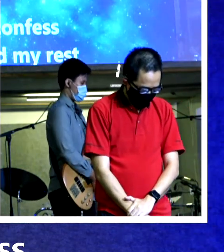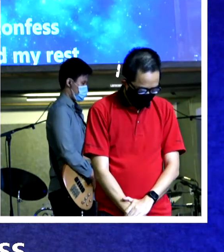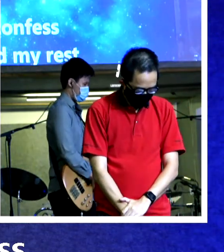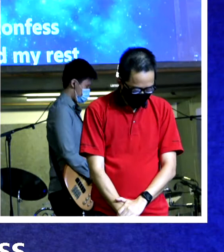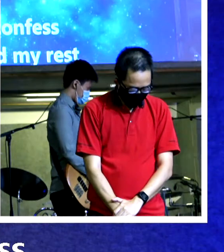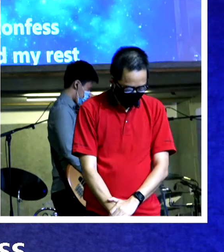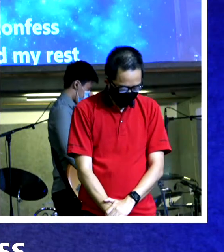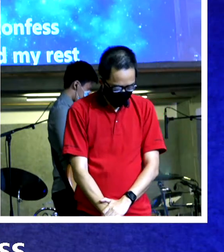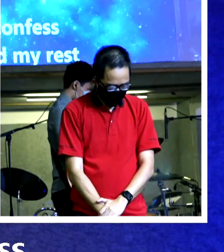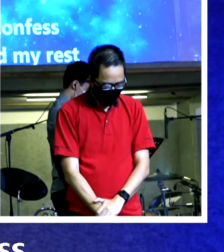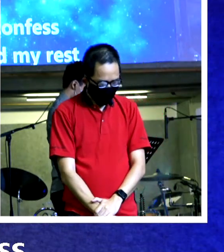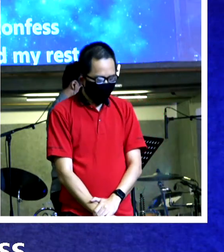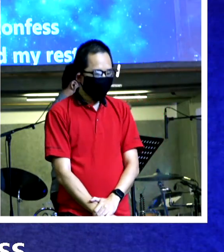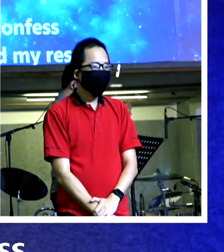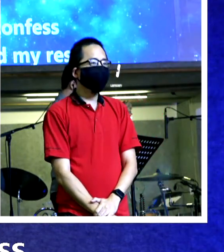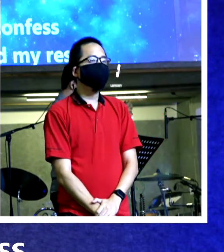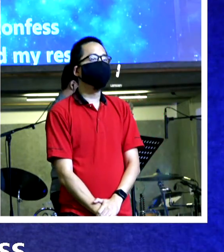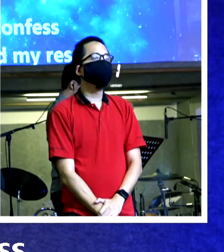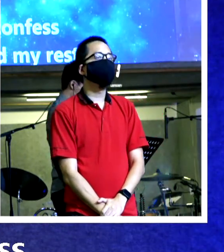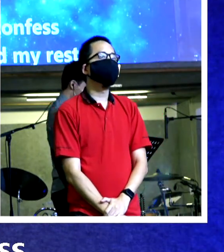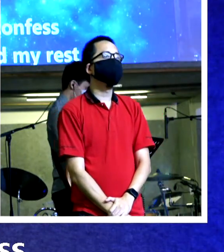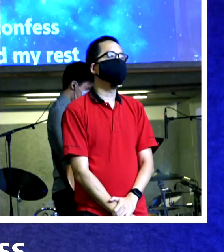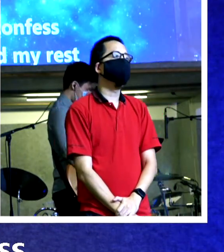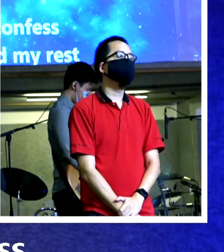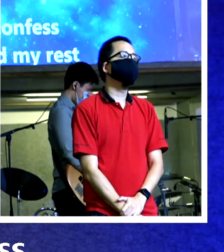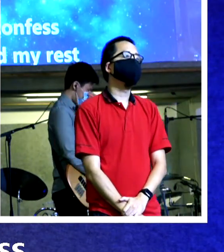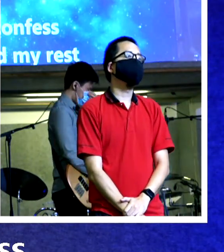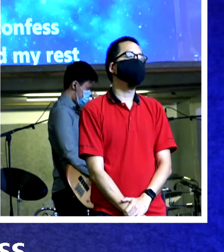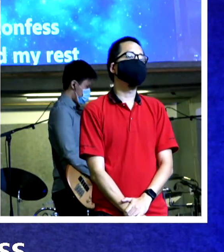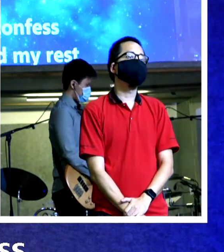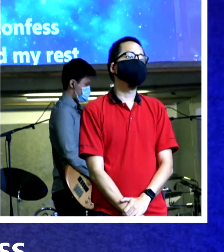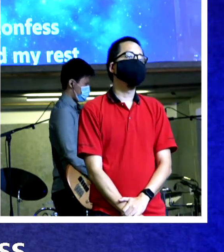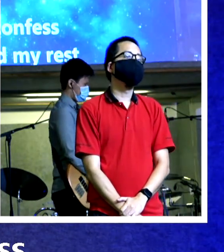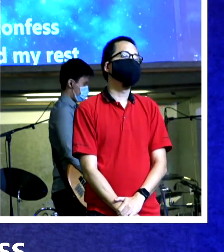love, we all need you, like it's in your hands, our lives in your hands, oh God.